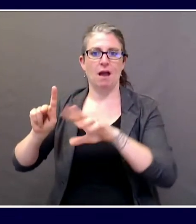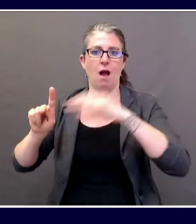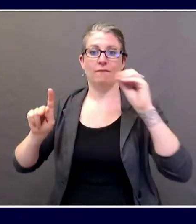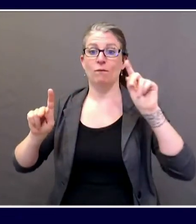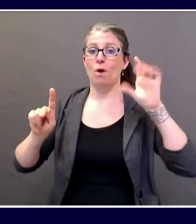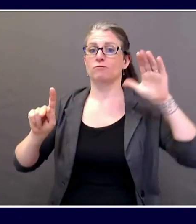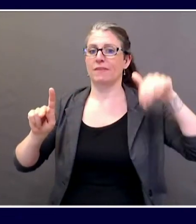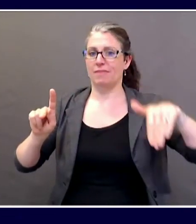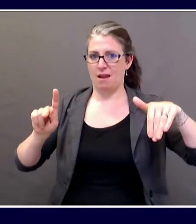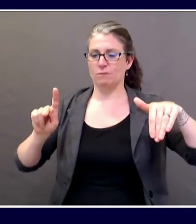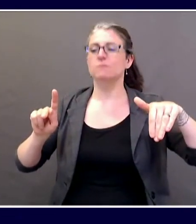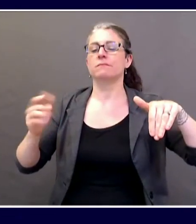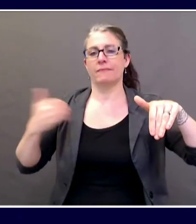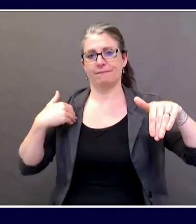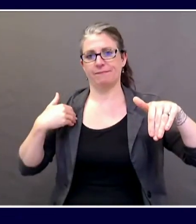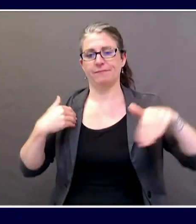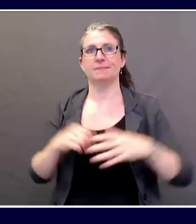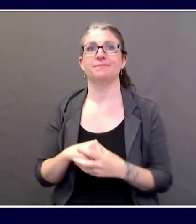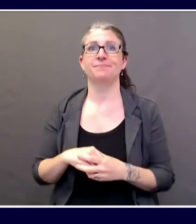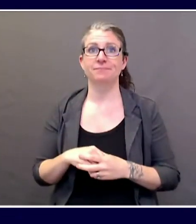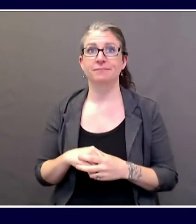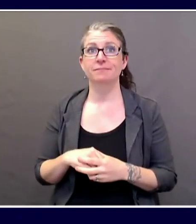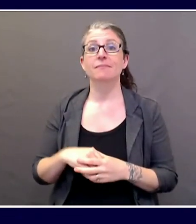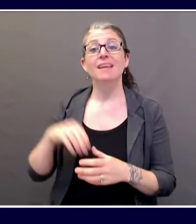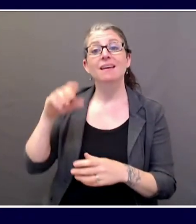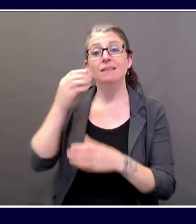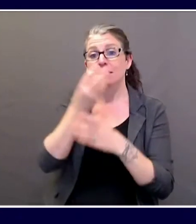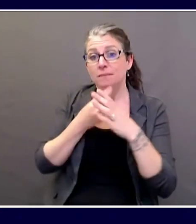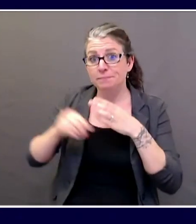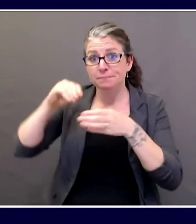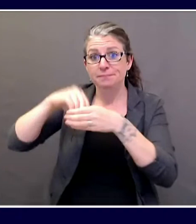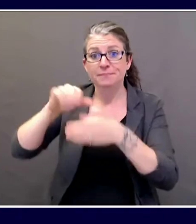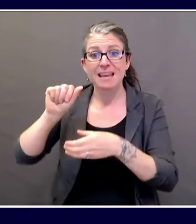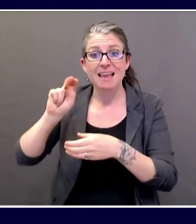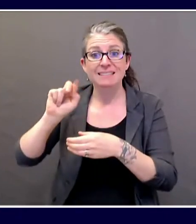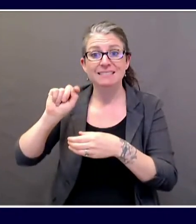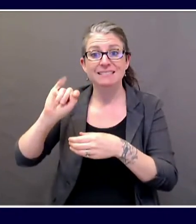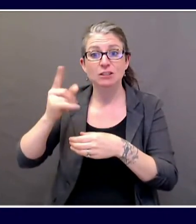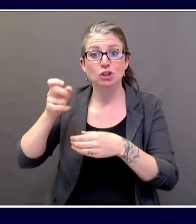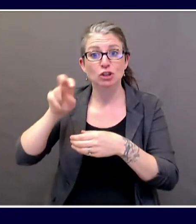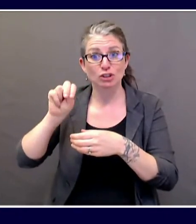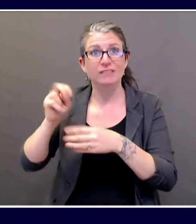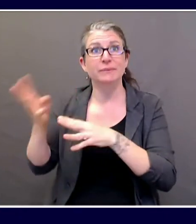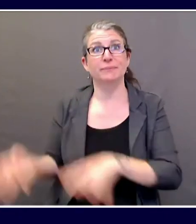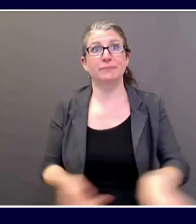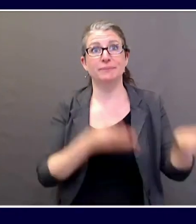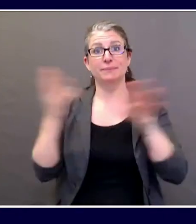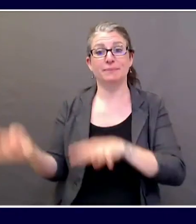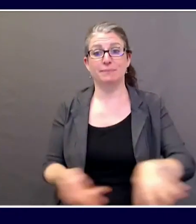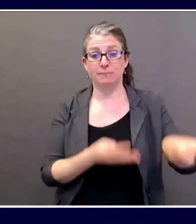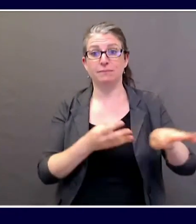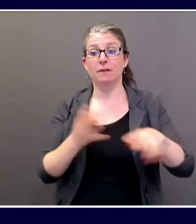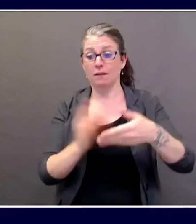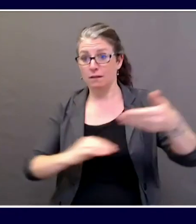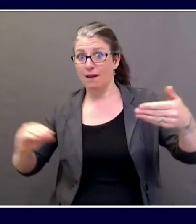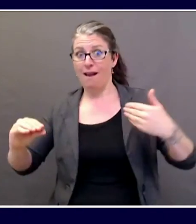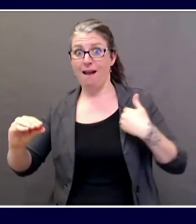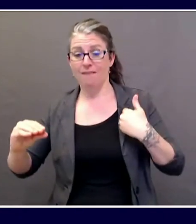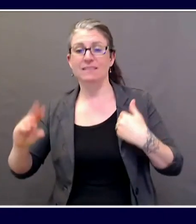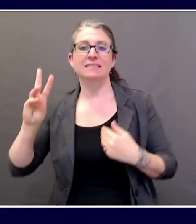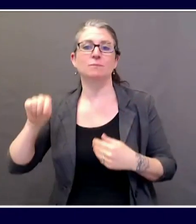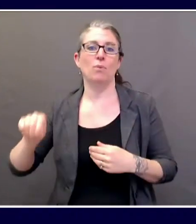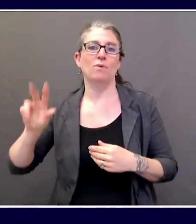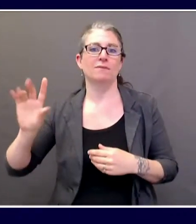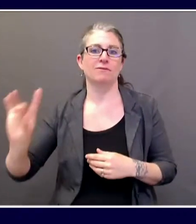positivity rate for antigen tests over the last 7 days is 6.4%, and the volume of antigen tests